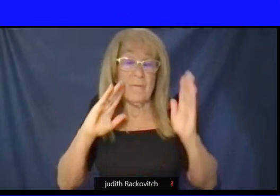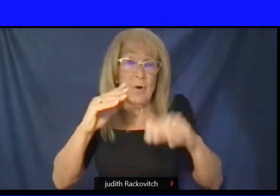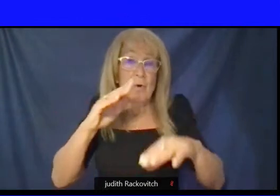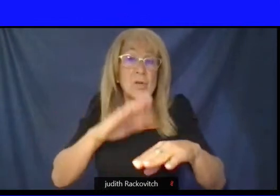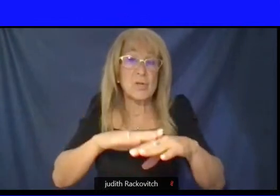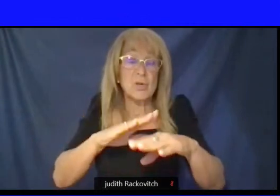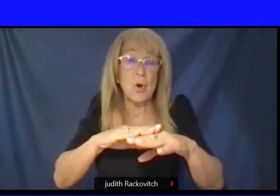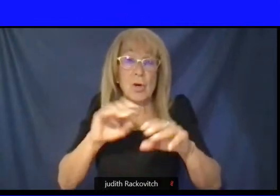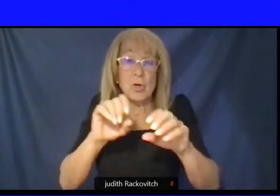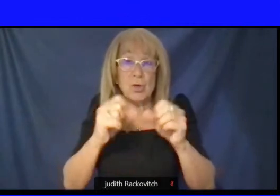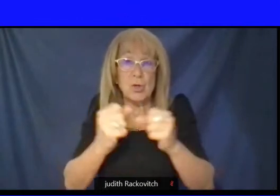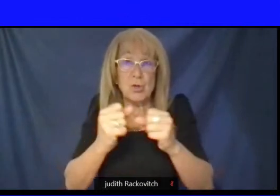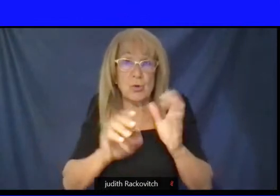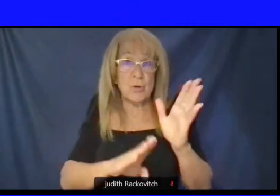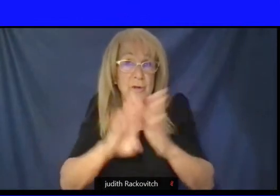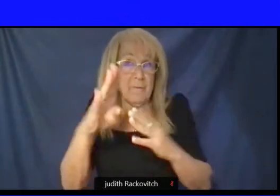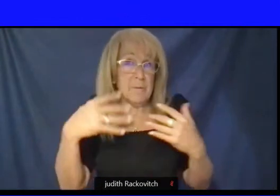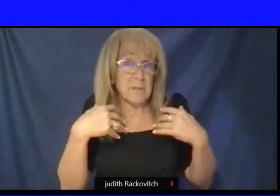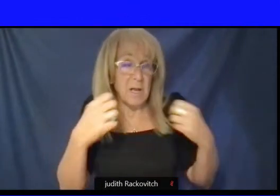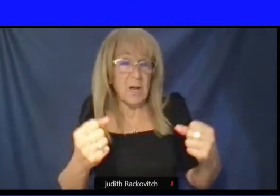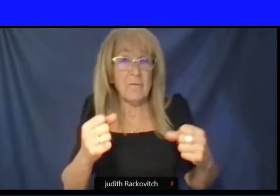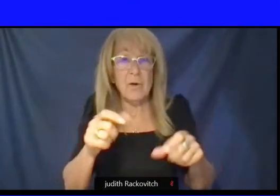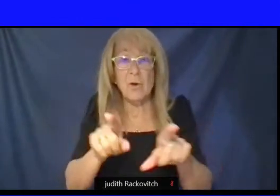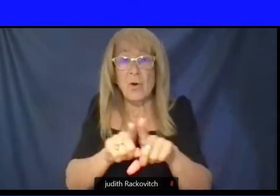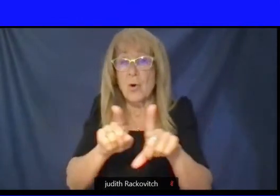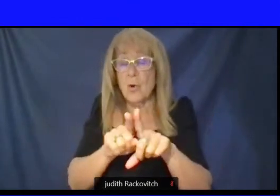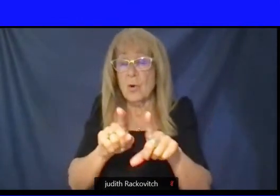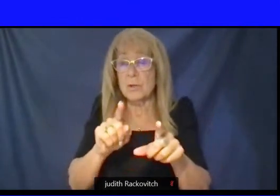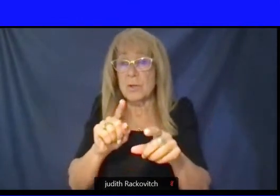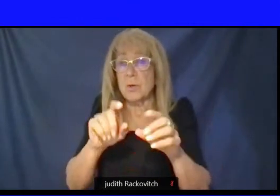Patient-Centered Care, we're very proud to announce that we recently